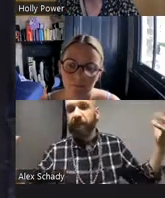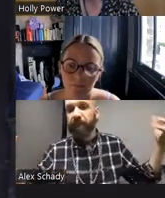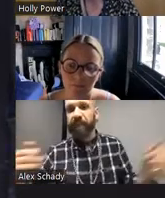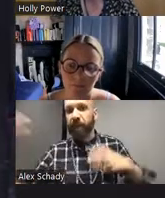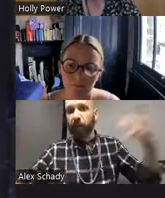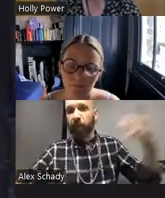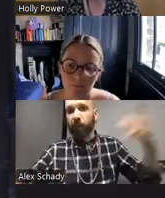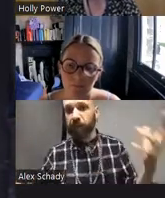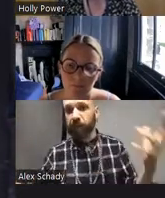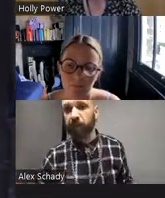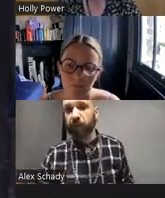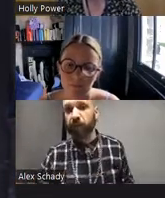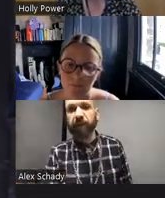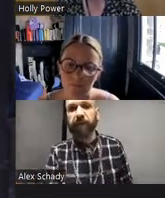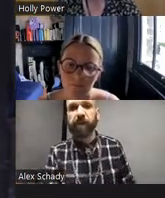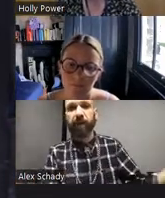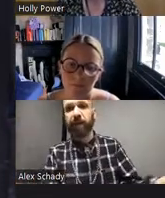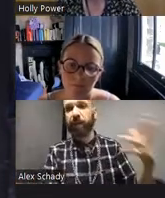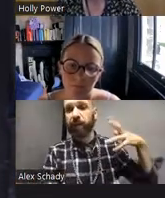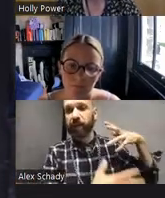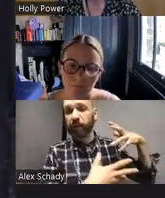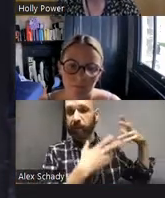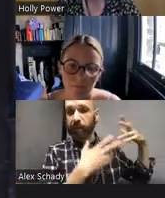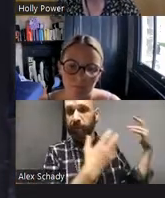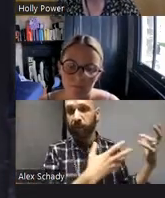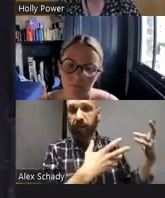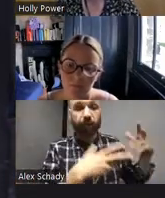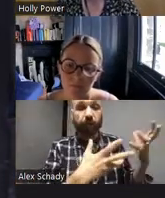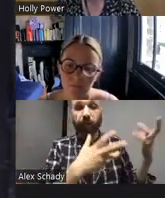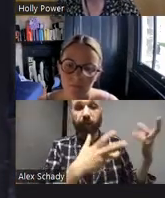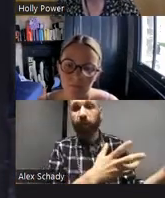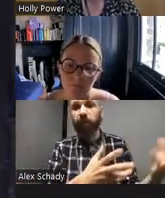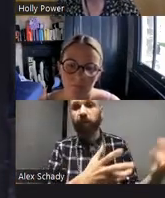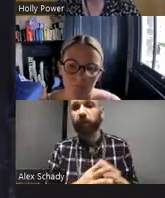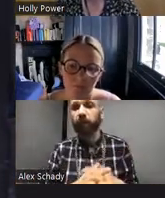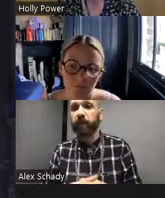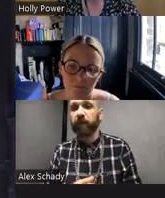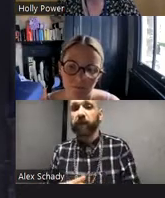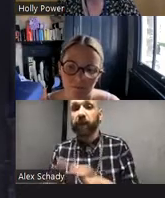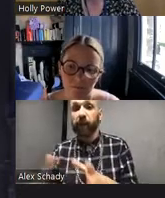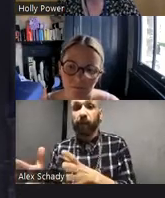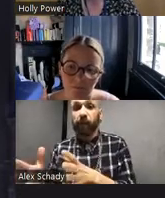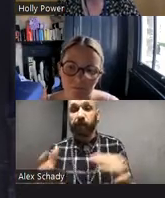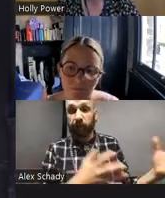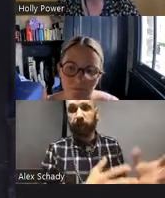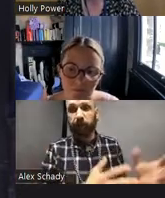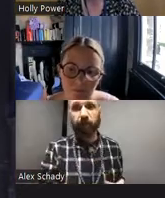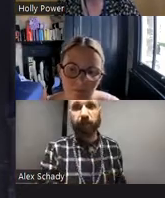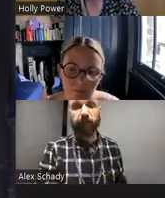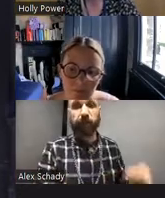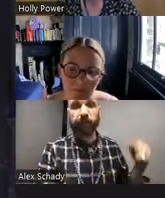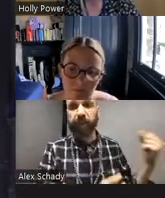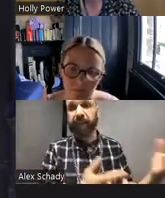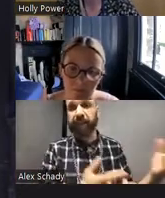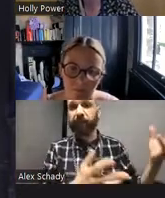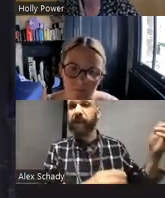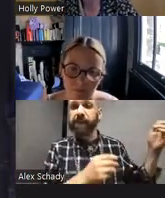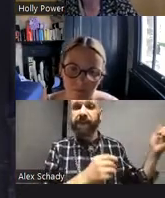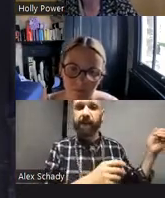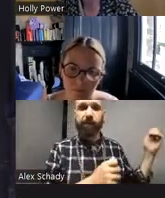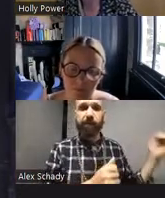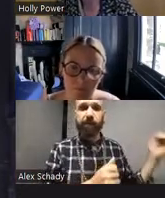have things to say about whatever subject the students are thinking about, and that becomes incredibly fruitful and positive for the students. And hopefully, because it's positive for the students, they